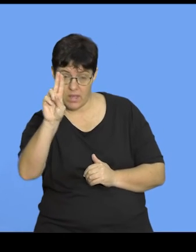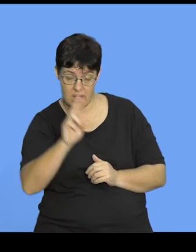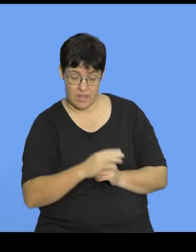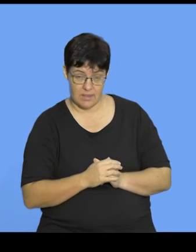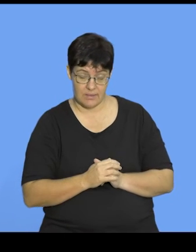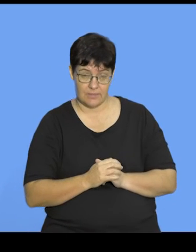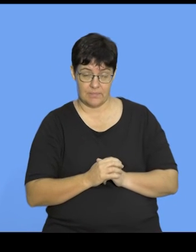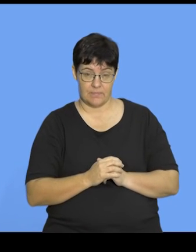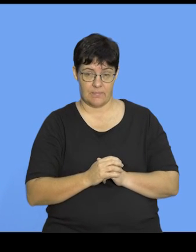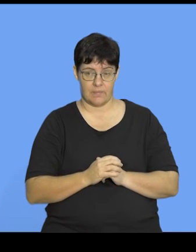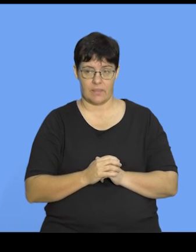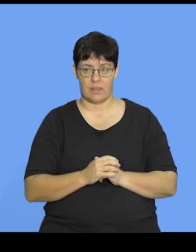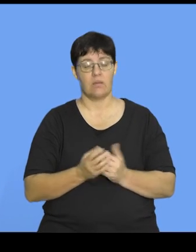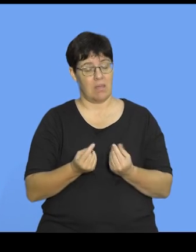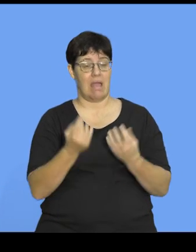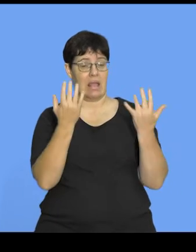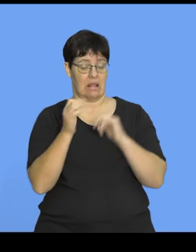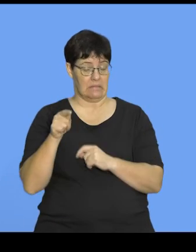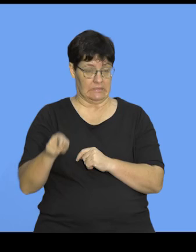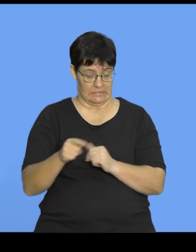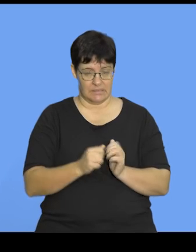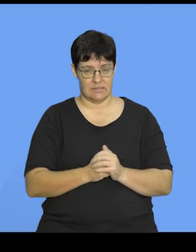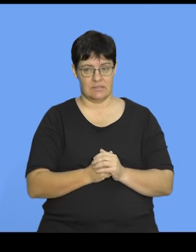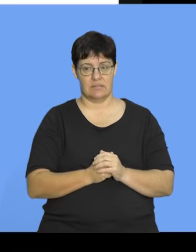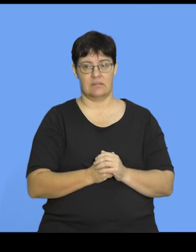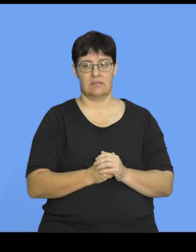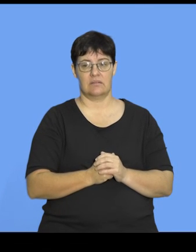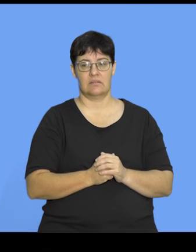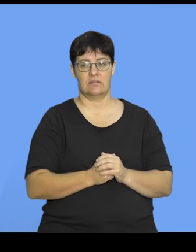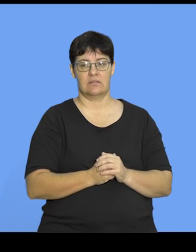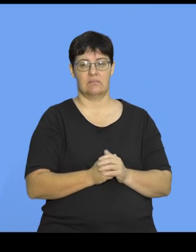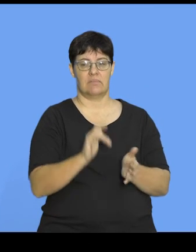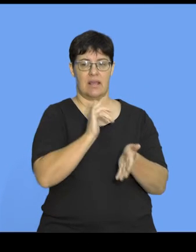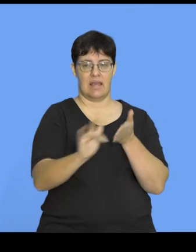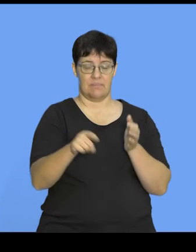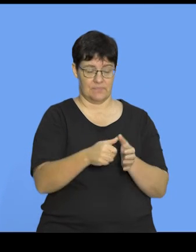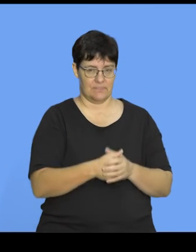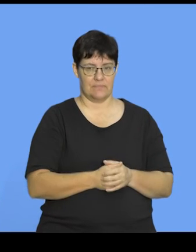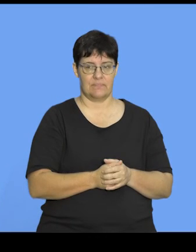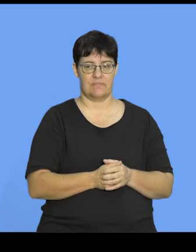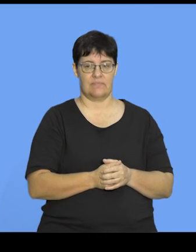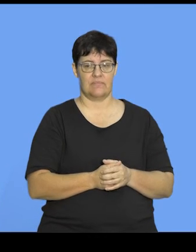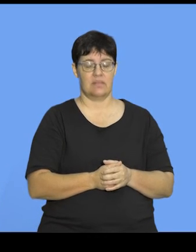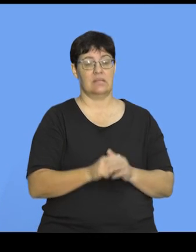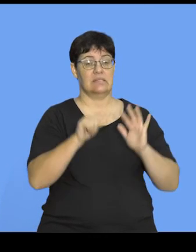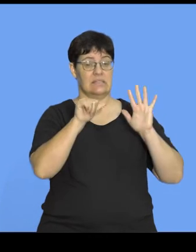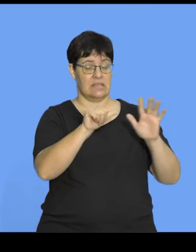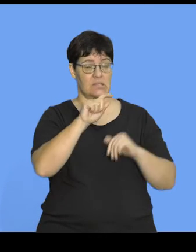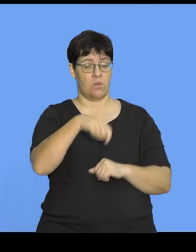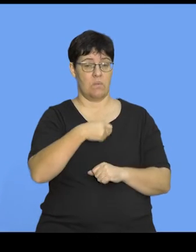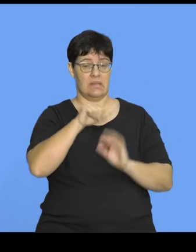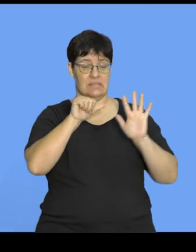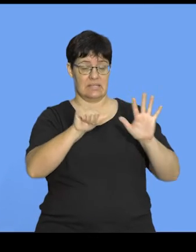0.5 squared, and we take our calculators out. Let's just clear it.